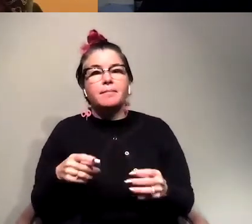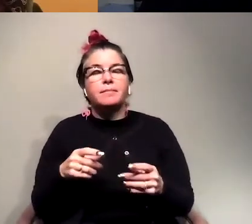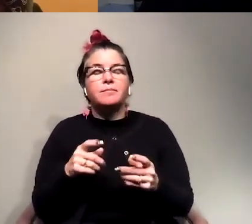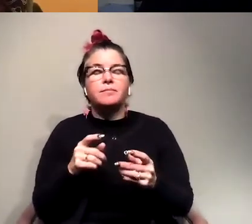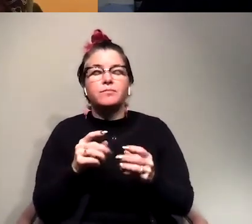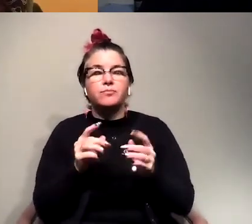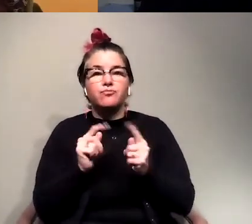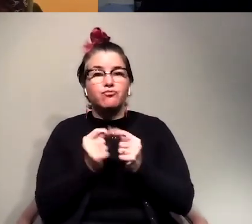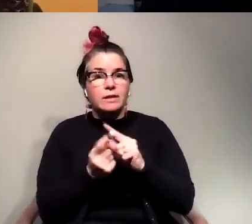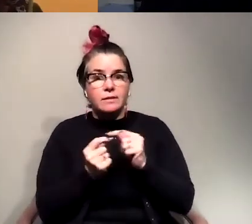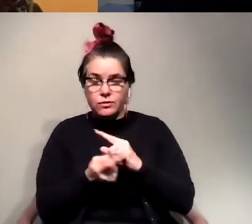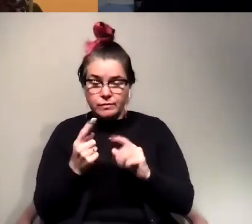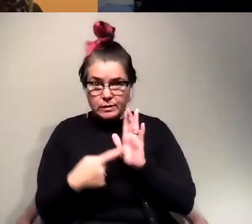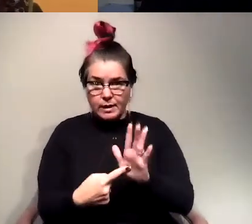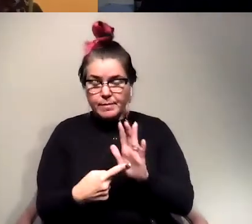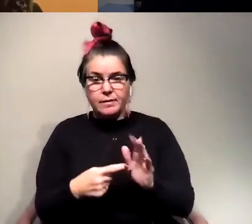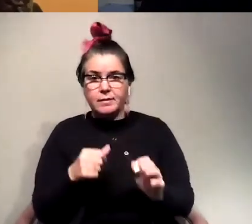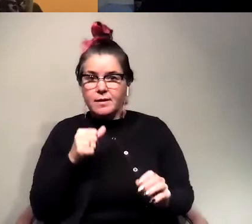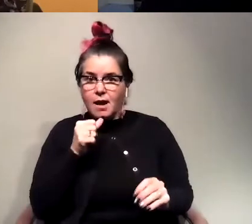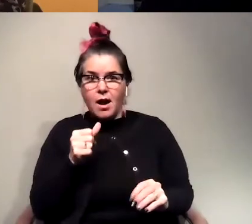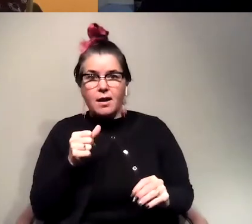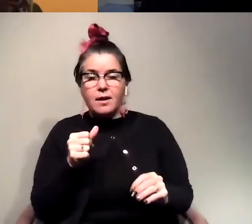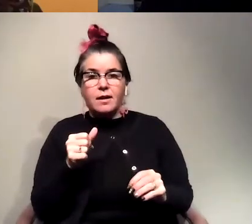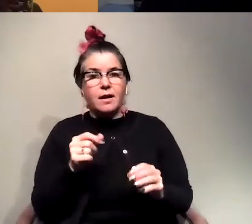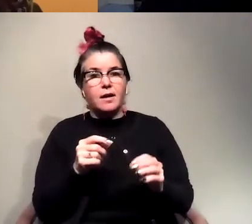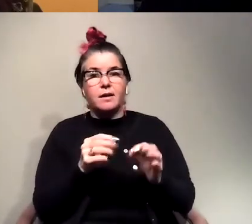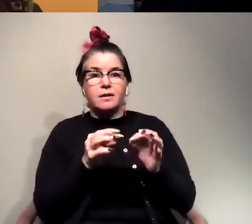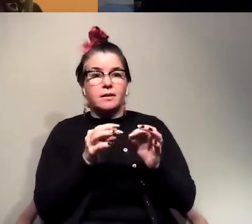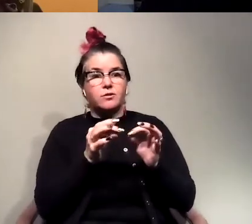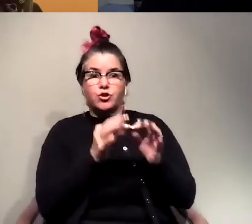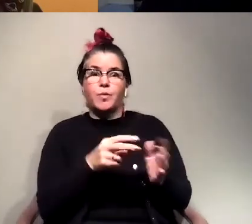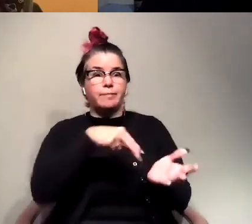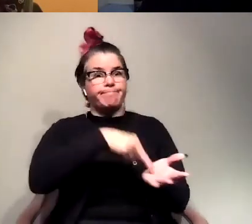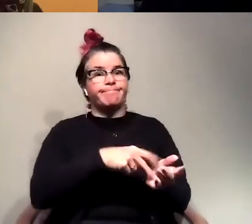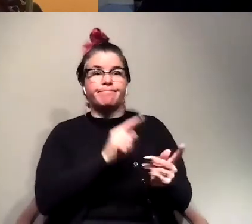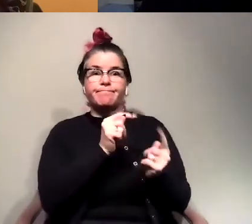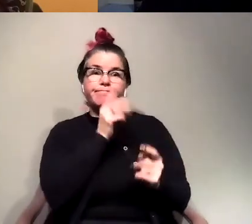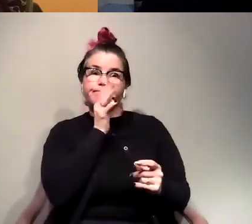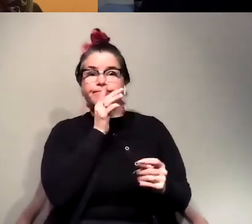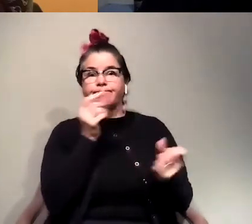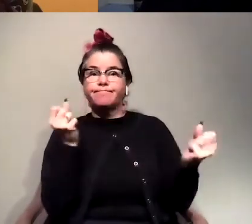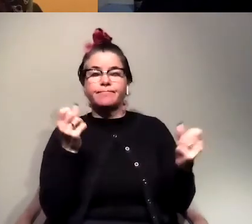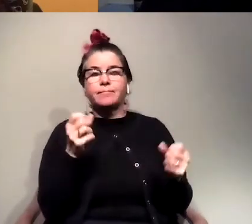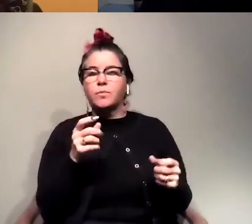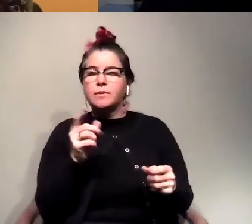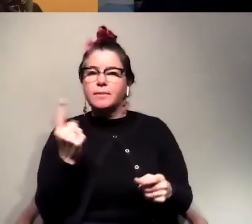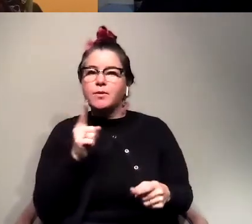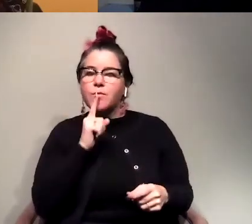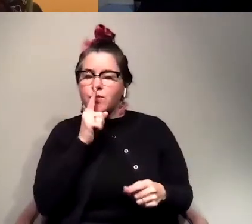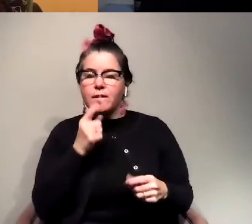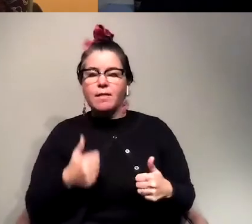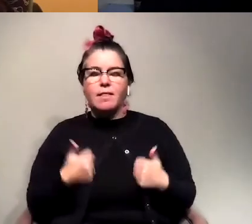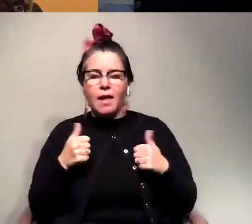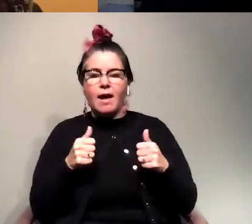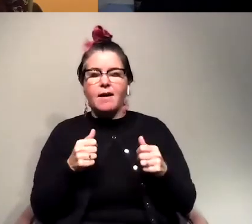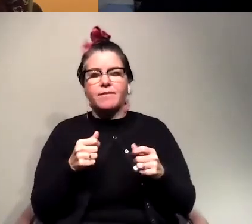translation, for example, and there's not like a translator sitting there, or there's something that's doing real-time transcription,